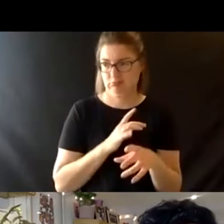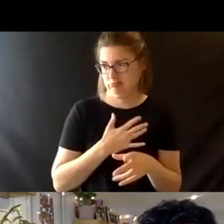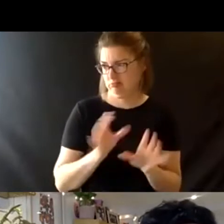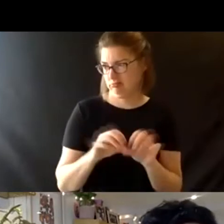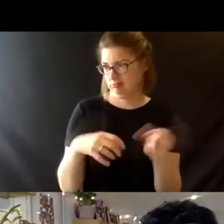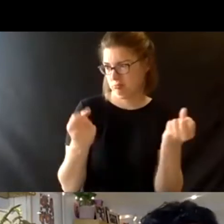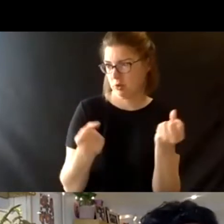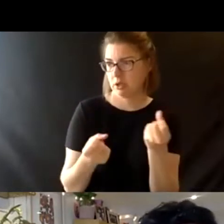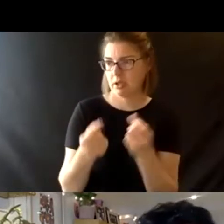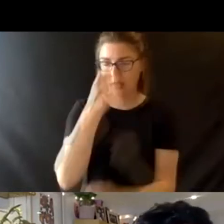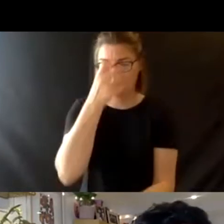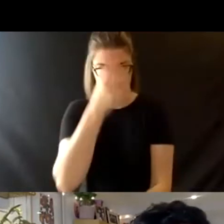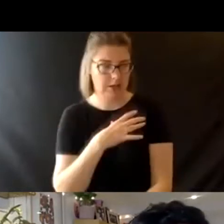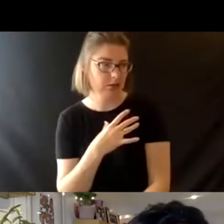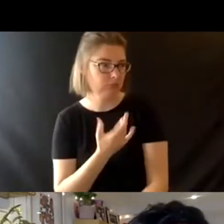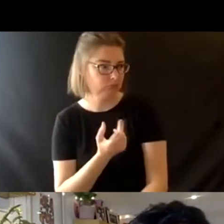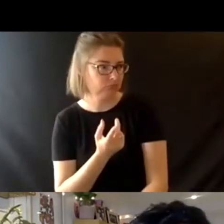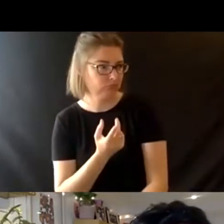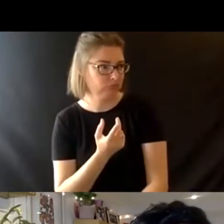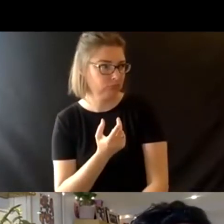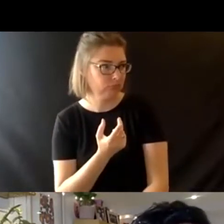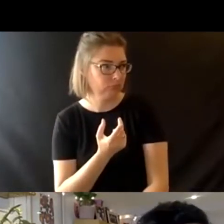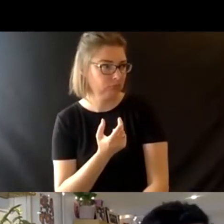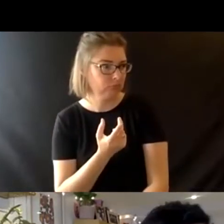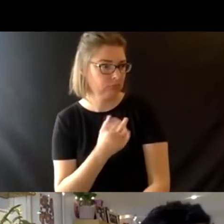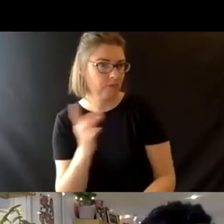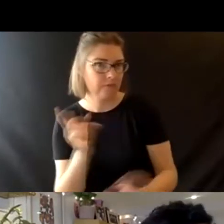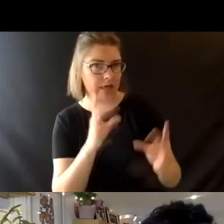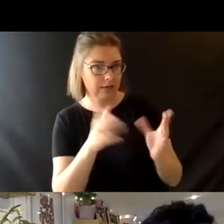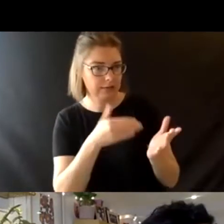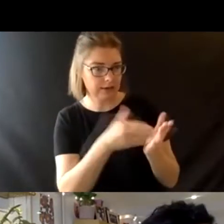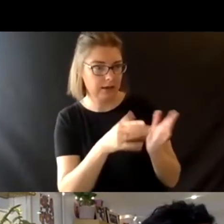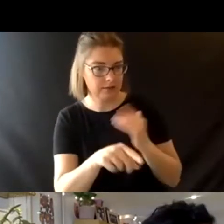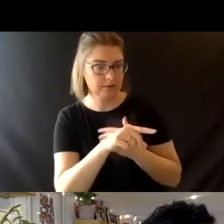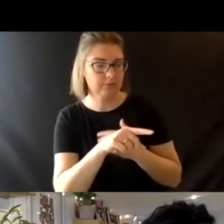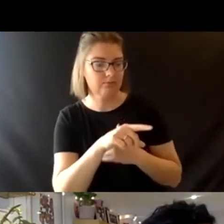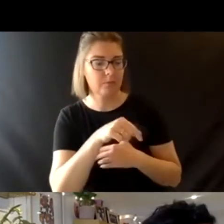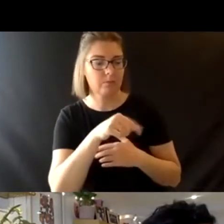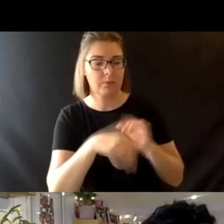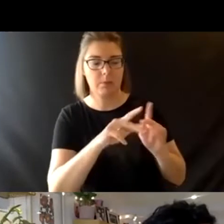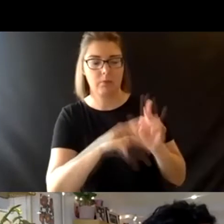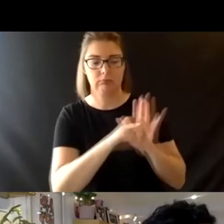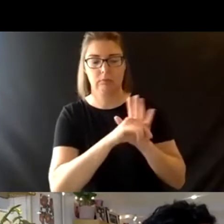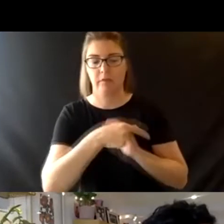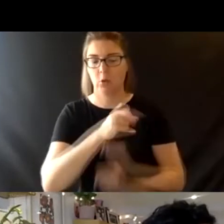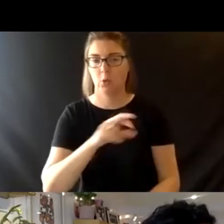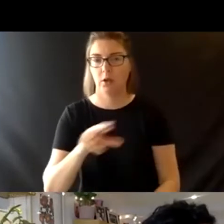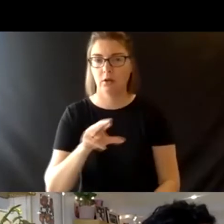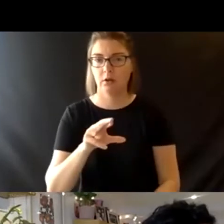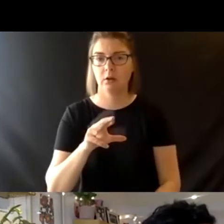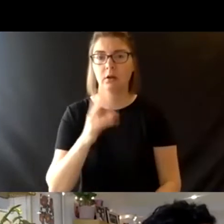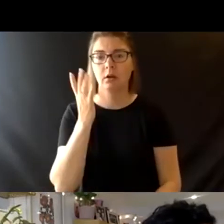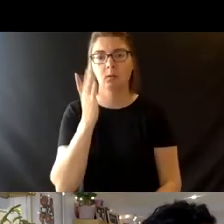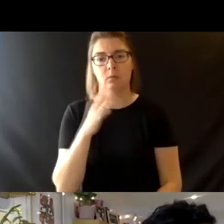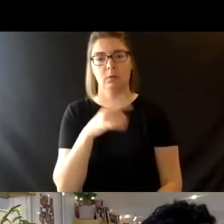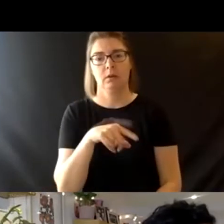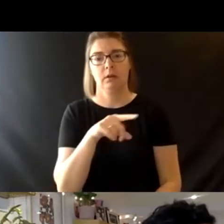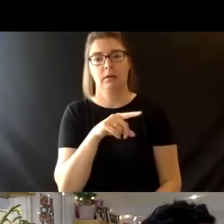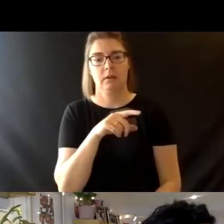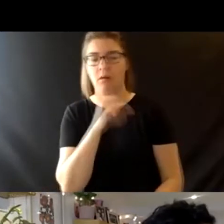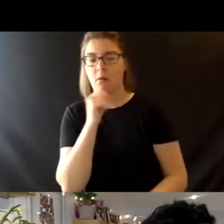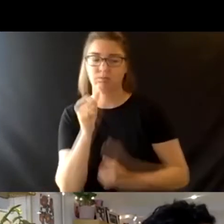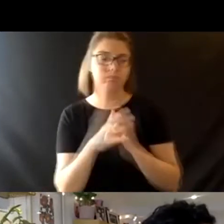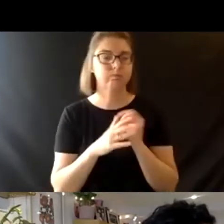Men will be more likely to, you know, commit violence against queer people simply because of the fact that they're uncomfortable